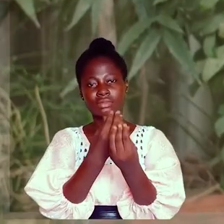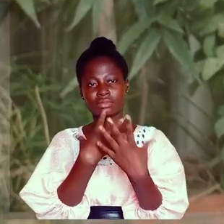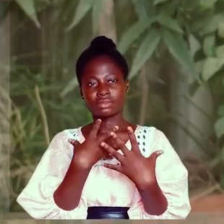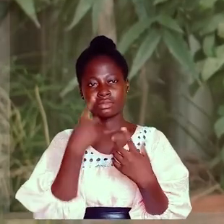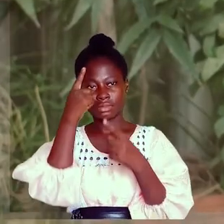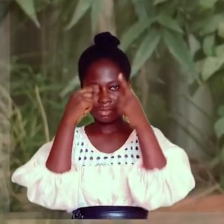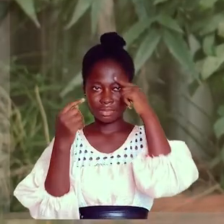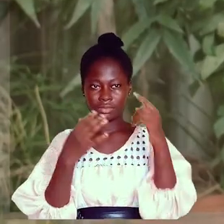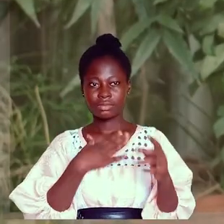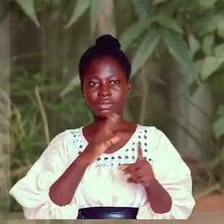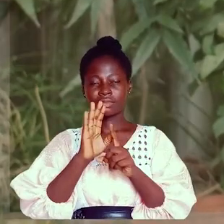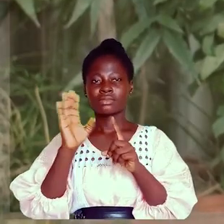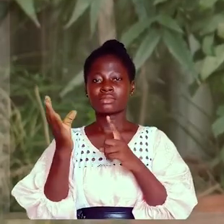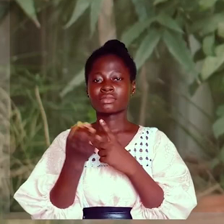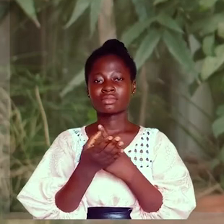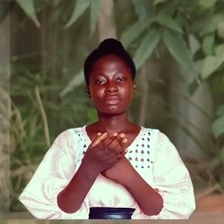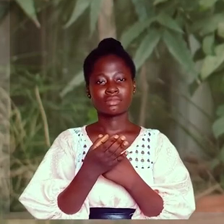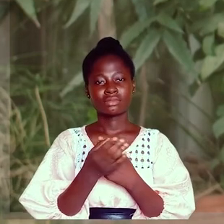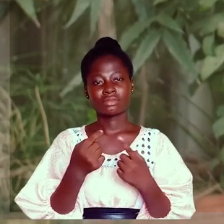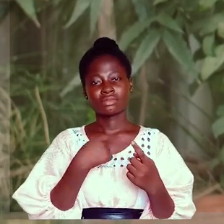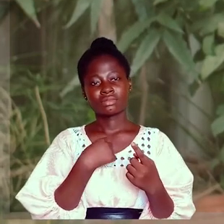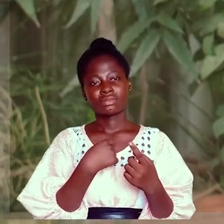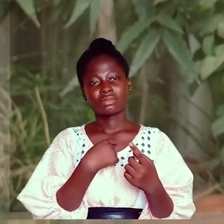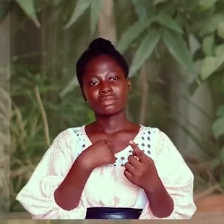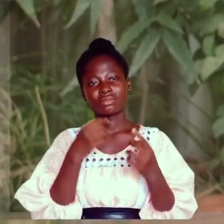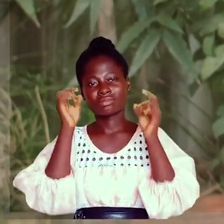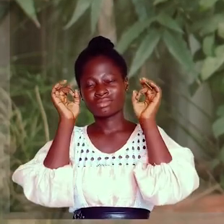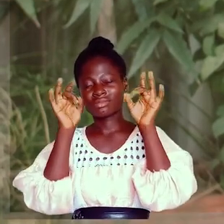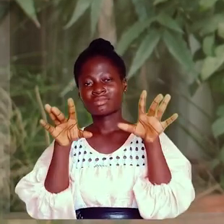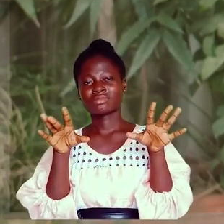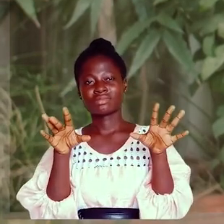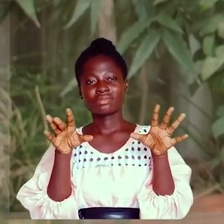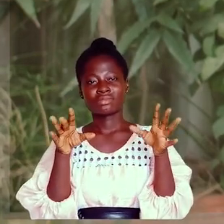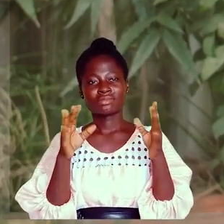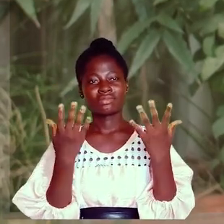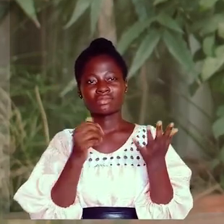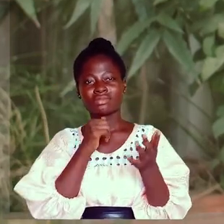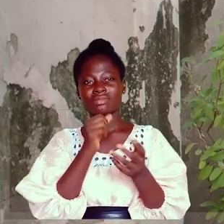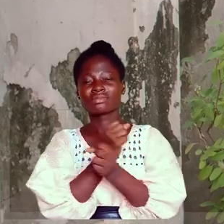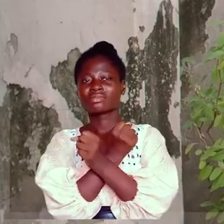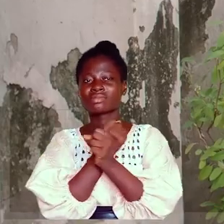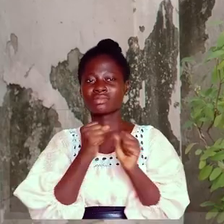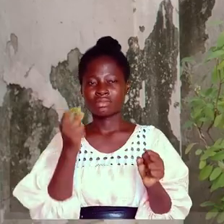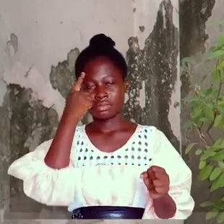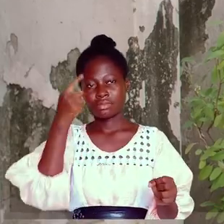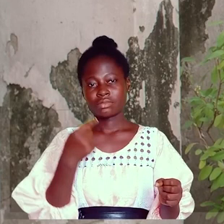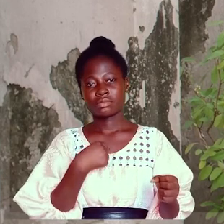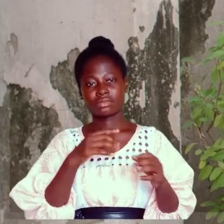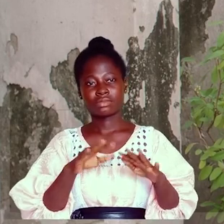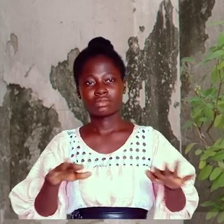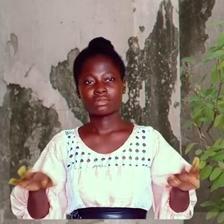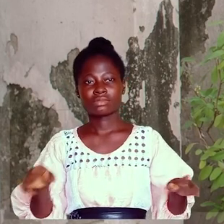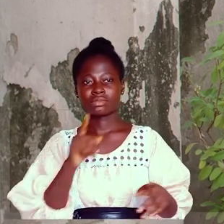was told that because of my condition, I am dangerous and it's not safe for me